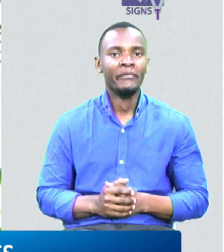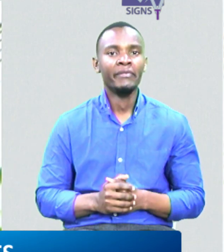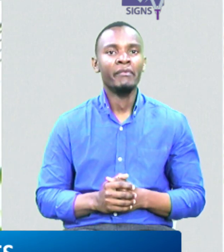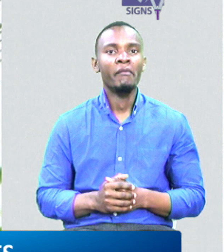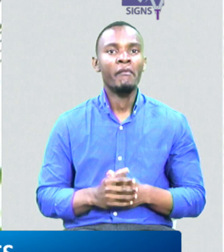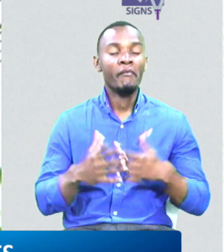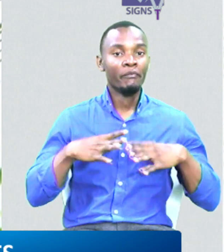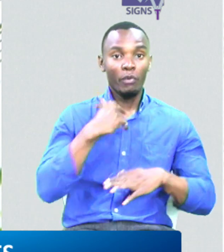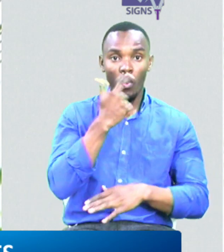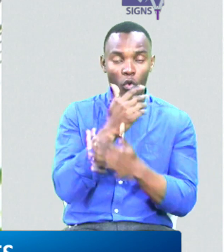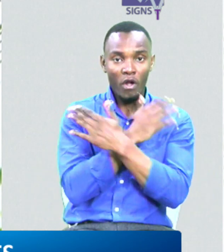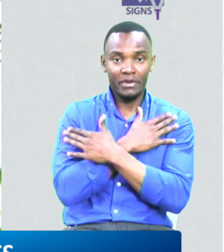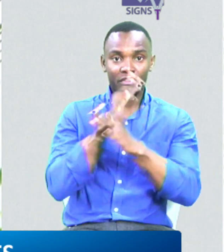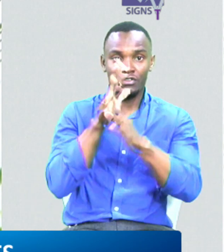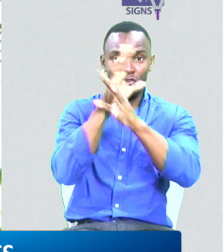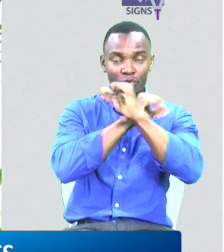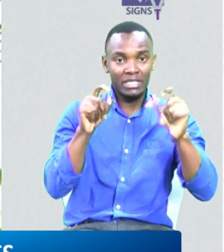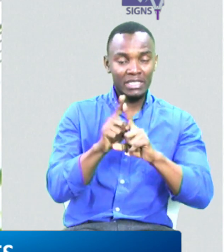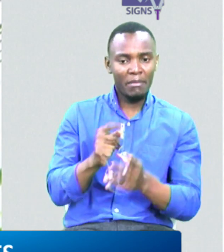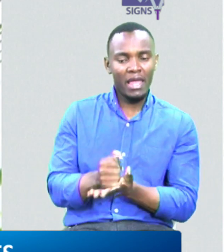parastatal if you have no information?